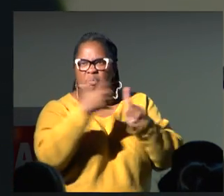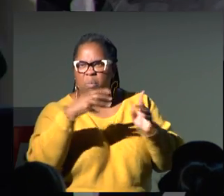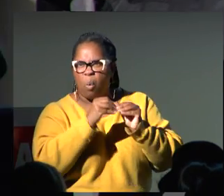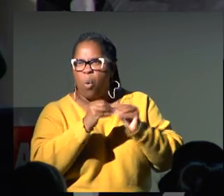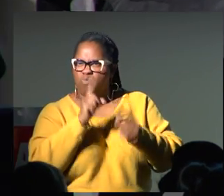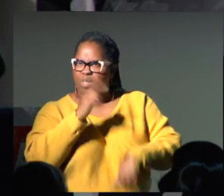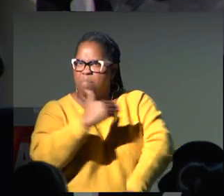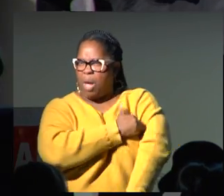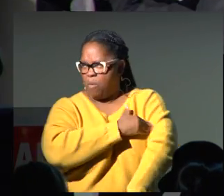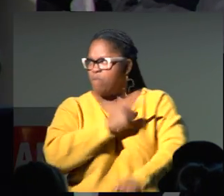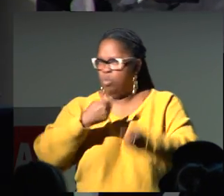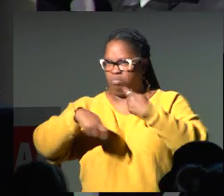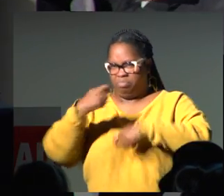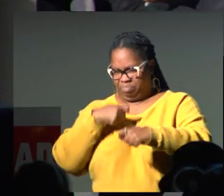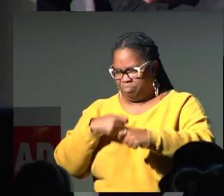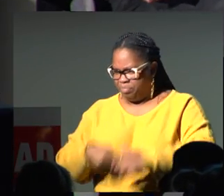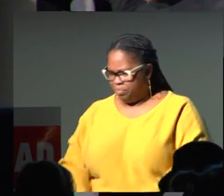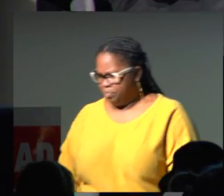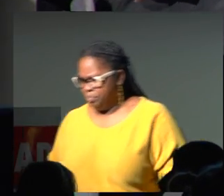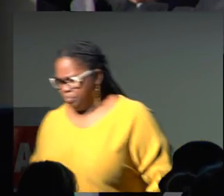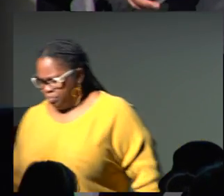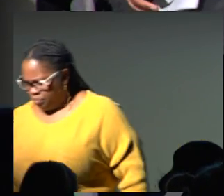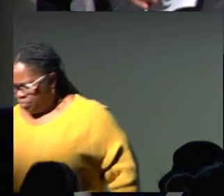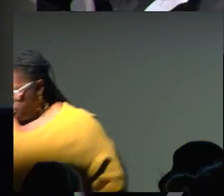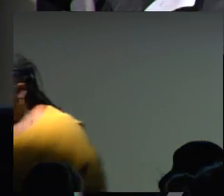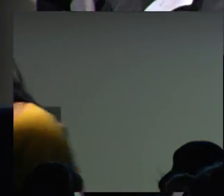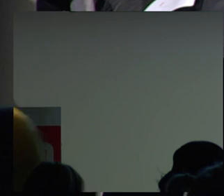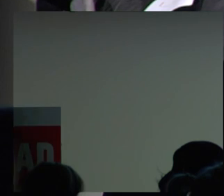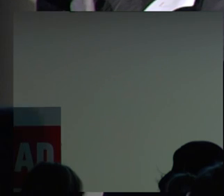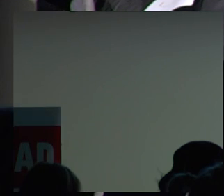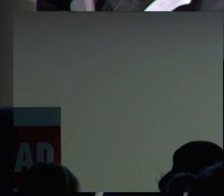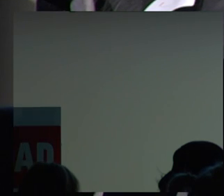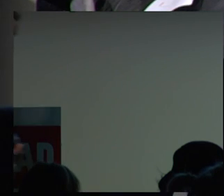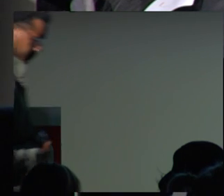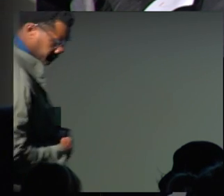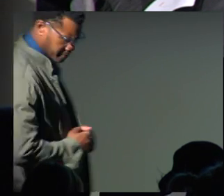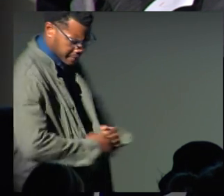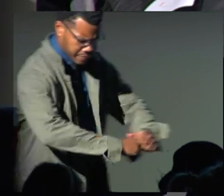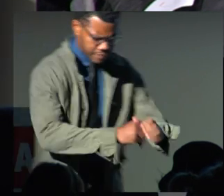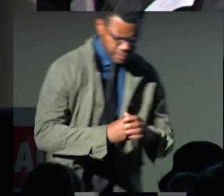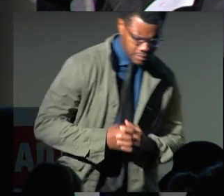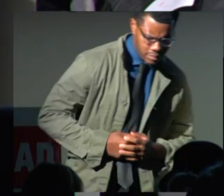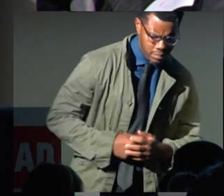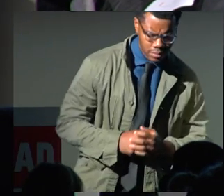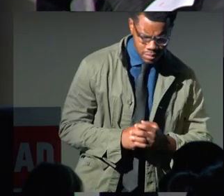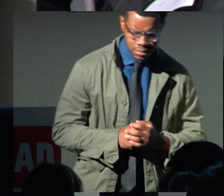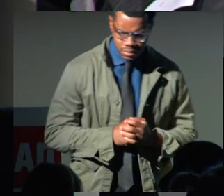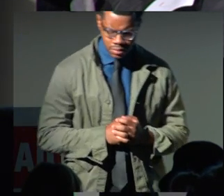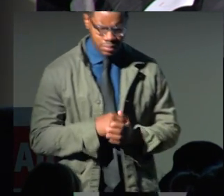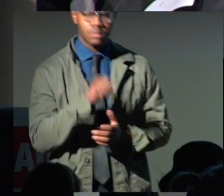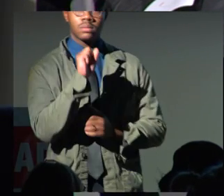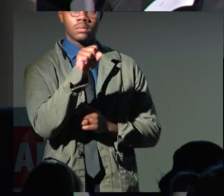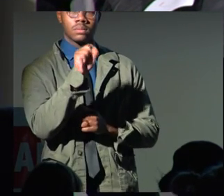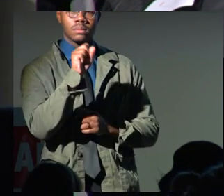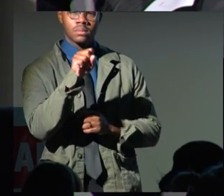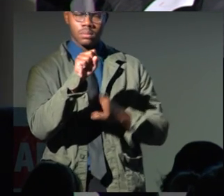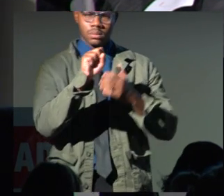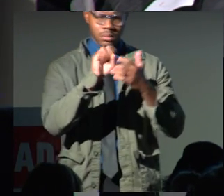powerful. Well, yeah, I think it's important to have a schedule. I think it's important to be